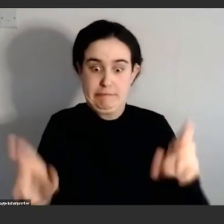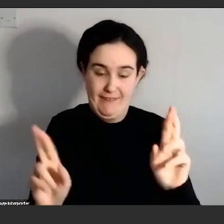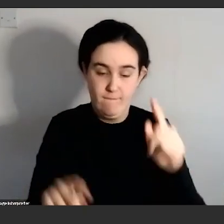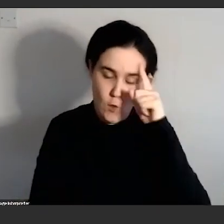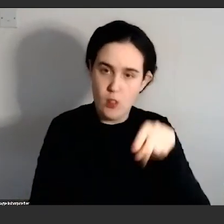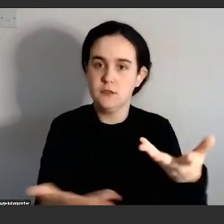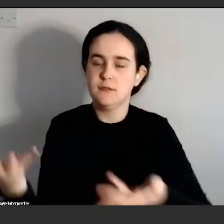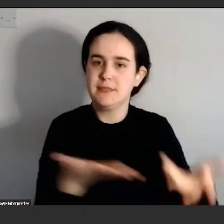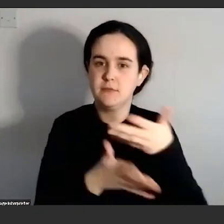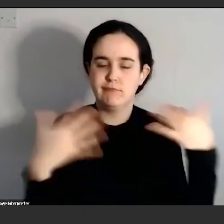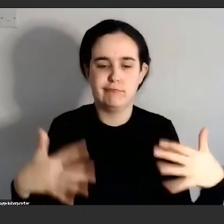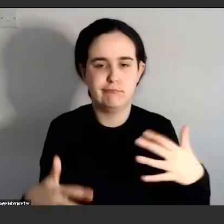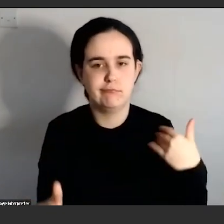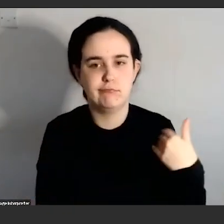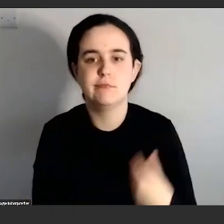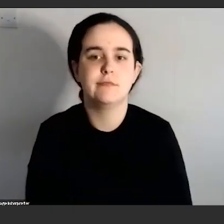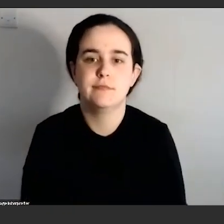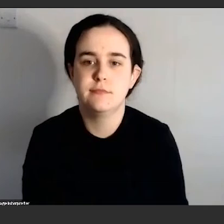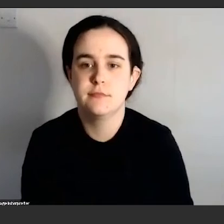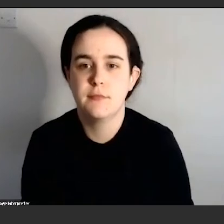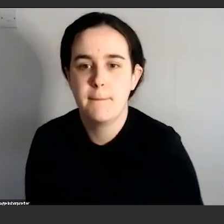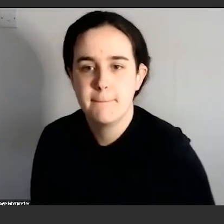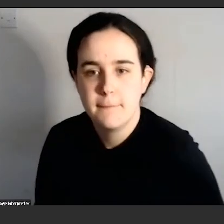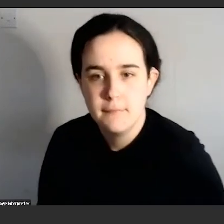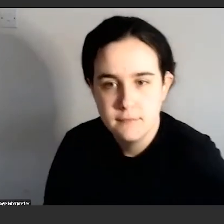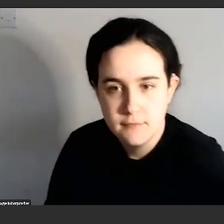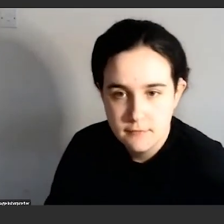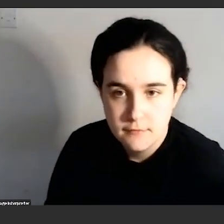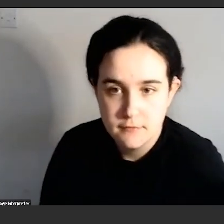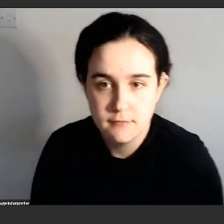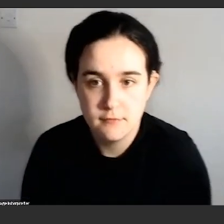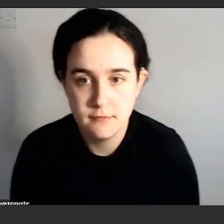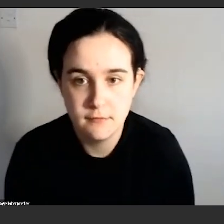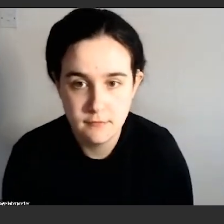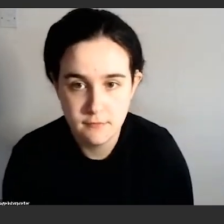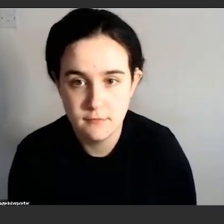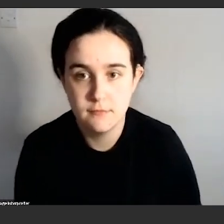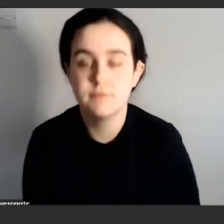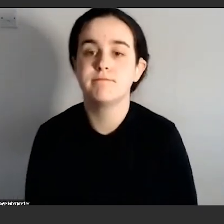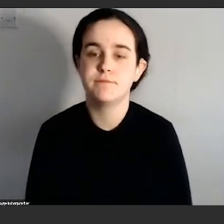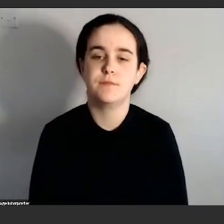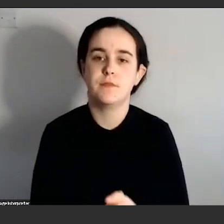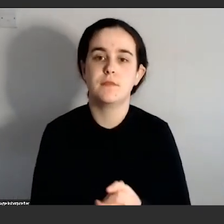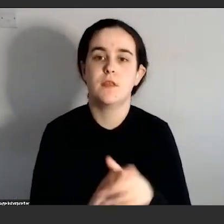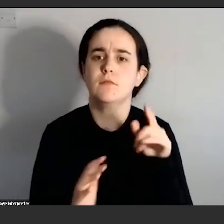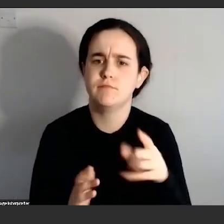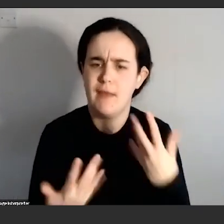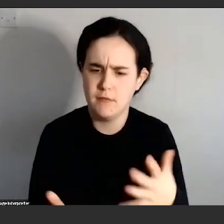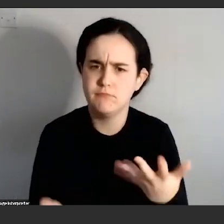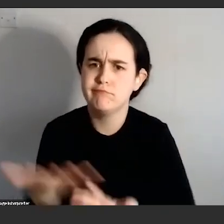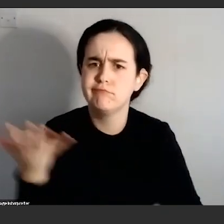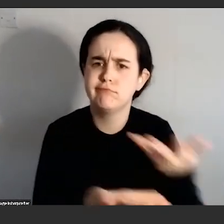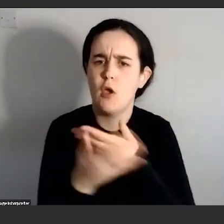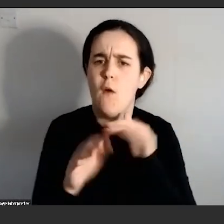that health is important. So we are hoping that many of the people listening to this session, and many that are not, will